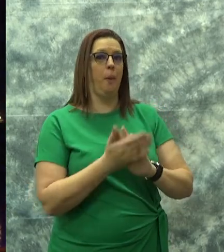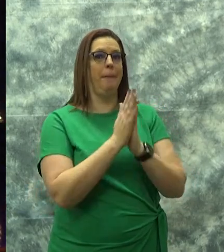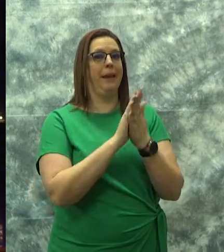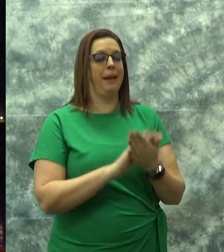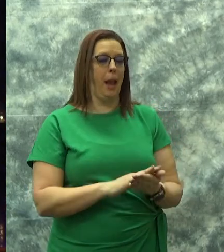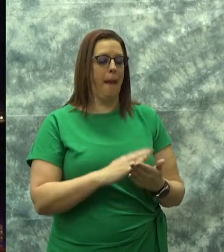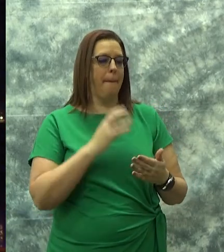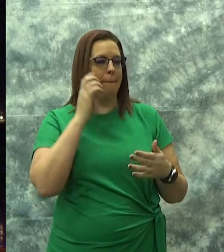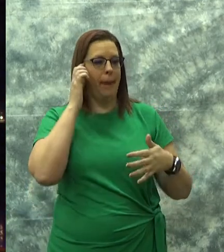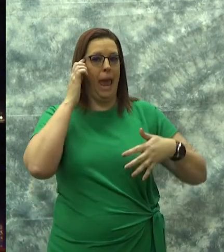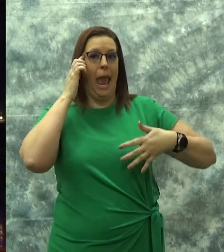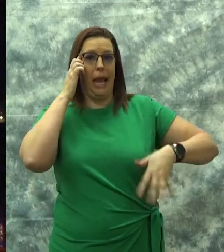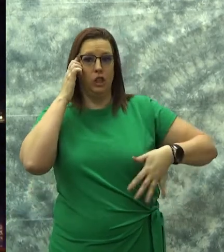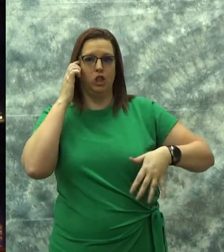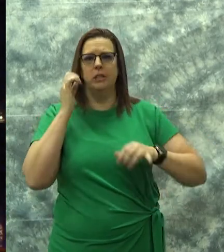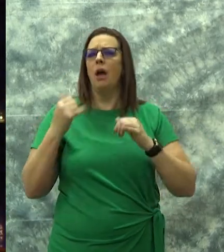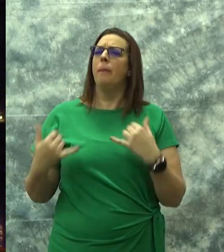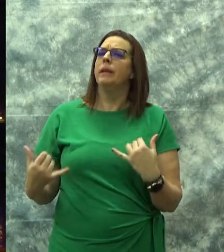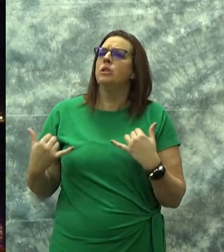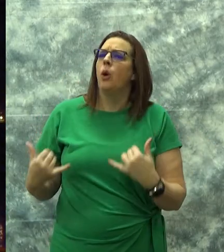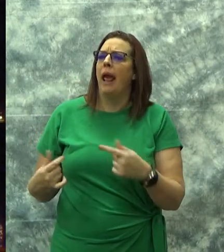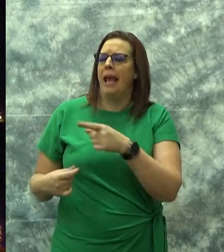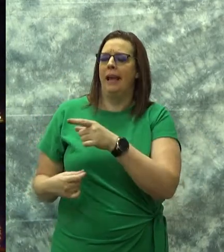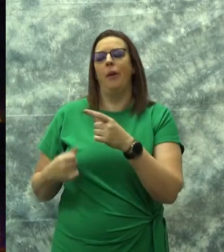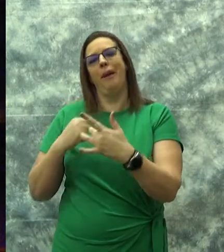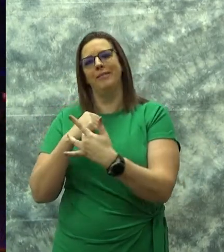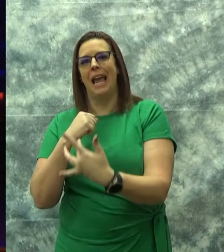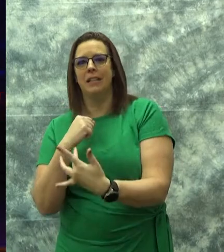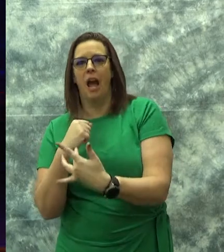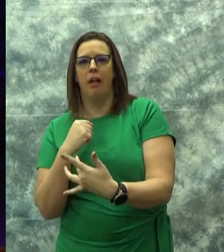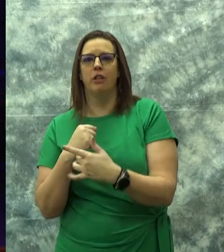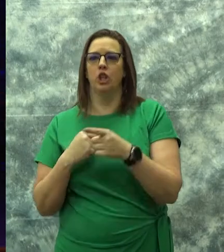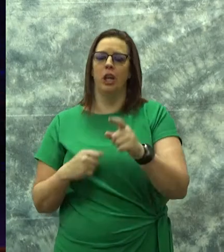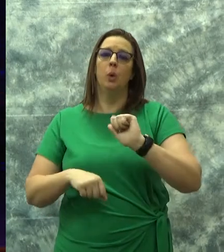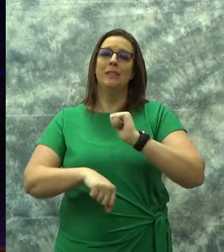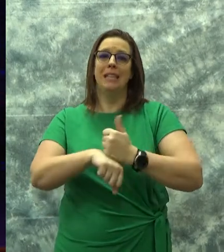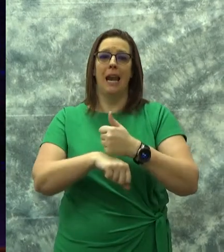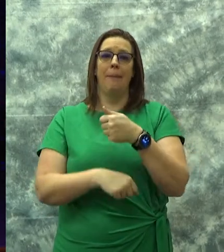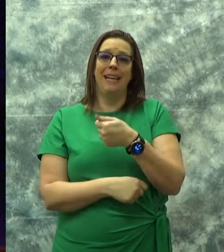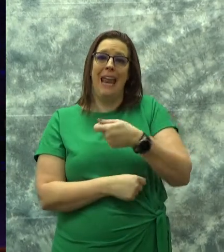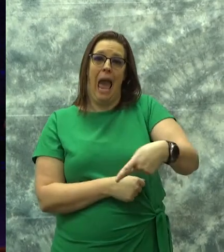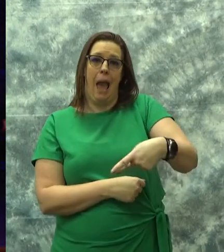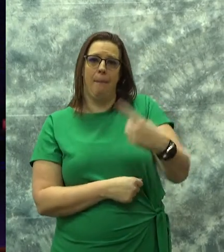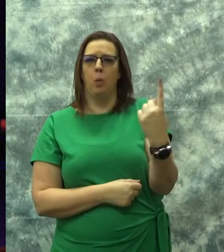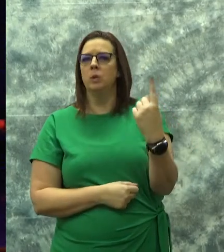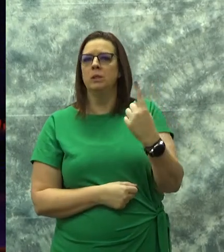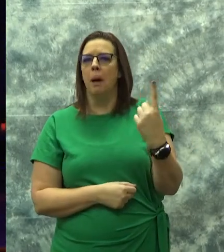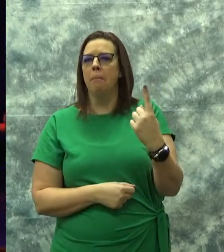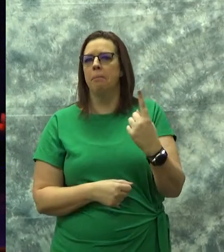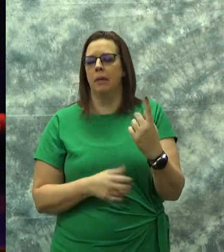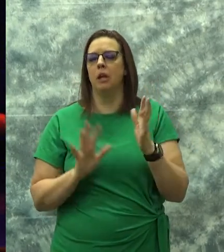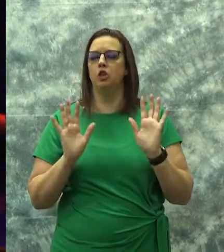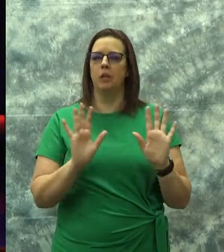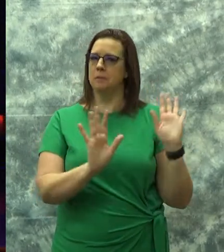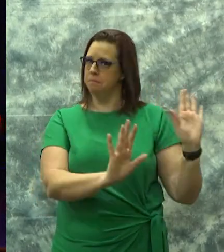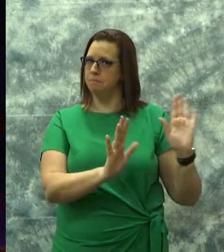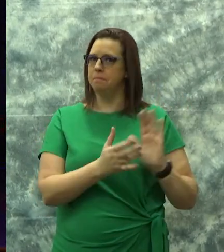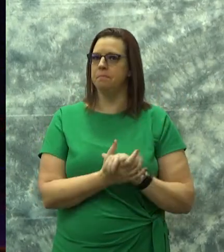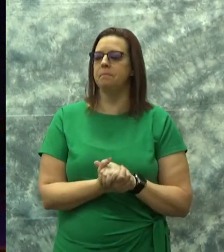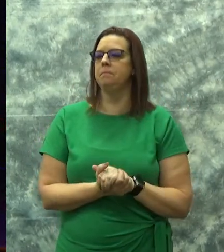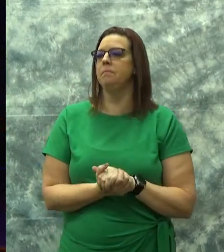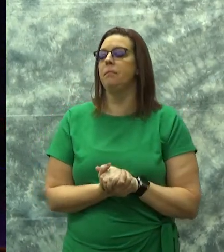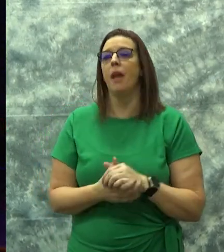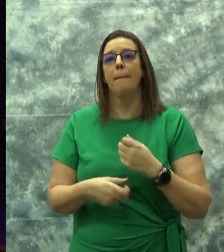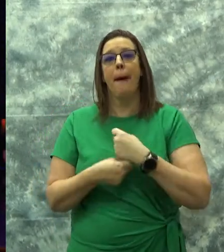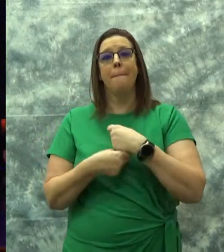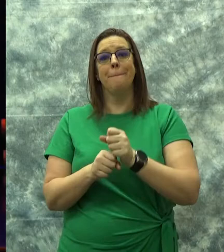maybe set up a space in an app somewhere where we can just type in something we're anxious about or worry about. And then let it